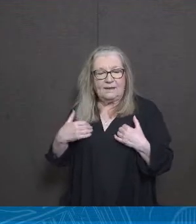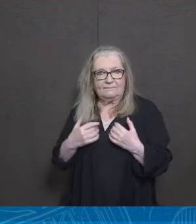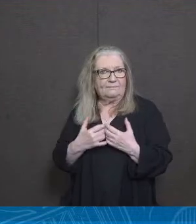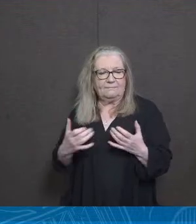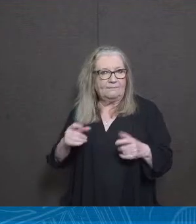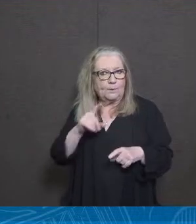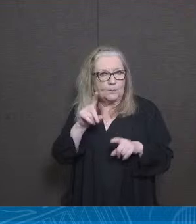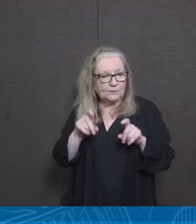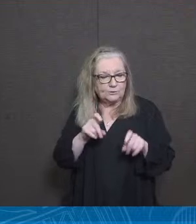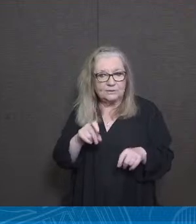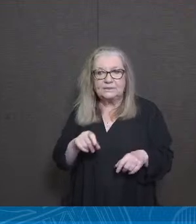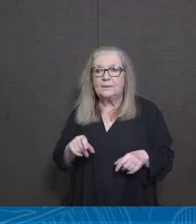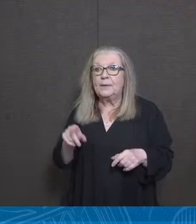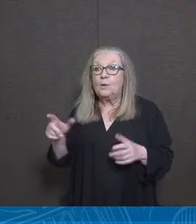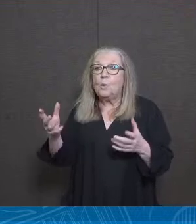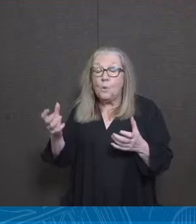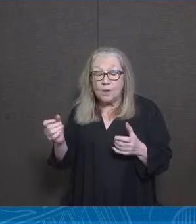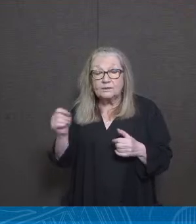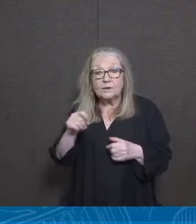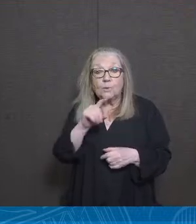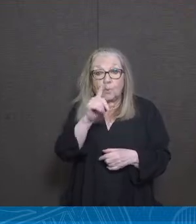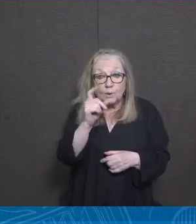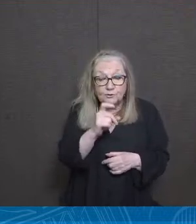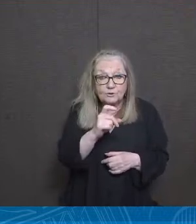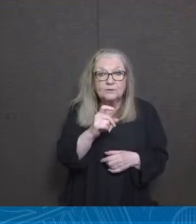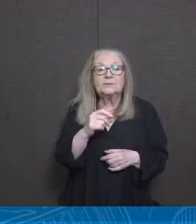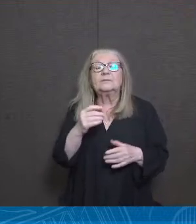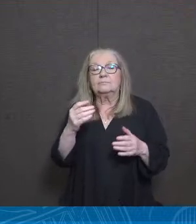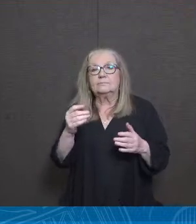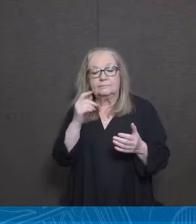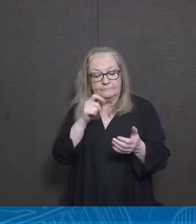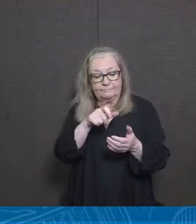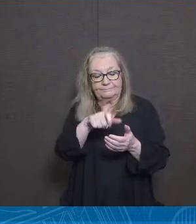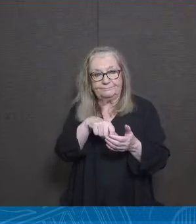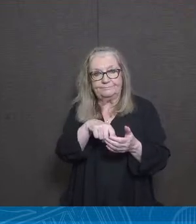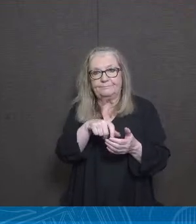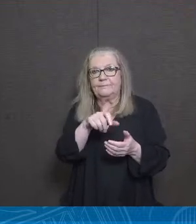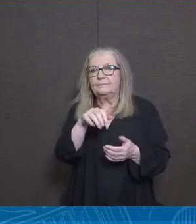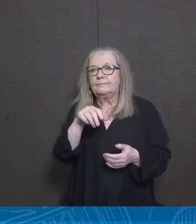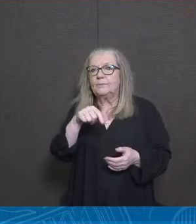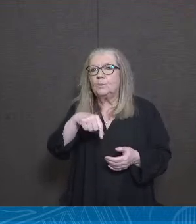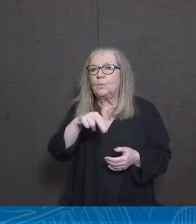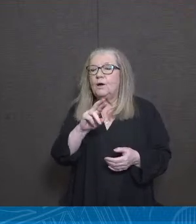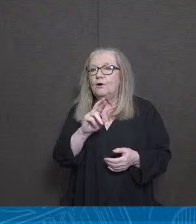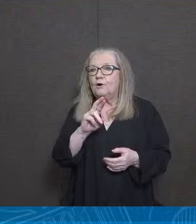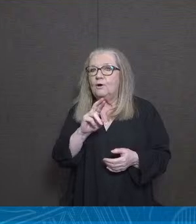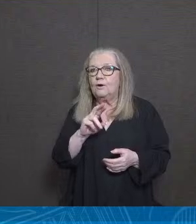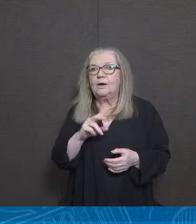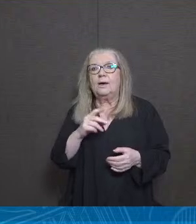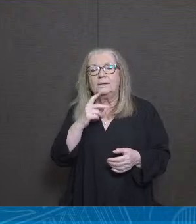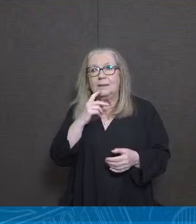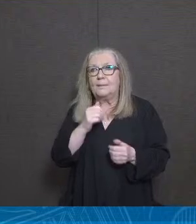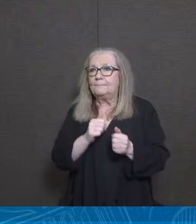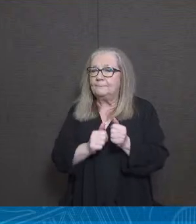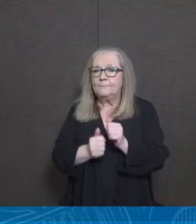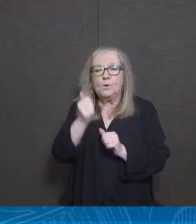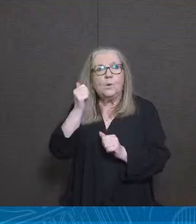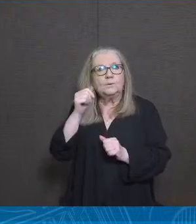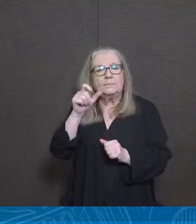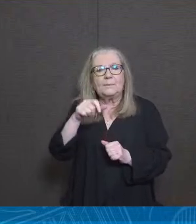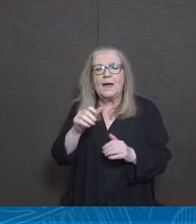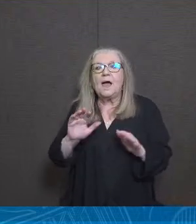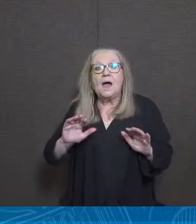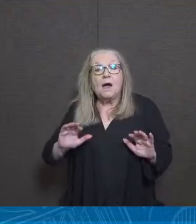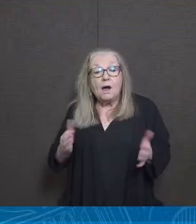QR code. But first, we will go to the question that got voted by 11 people. How would